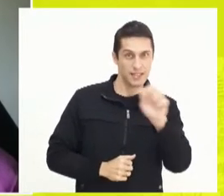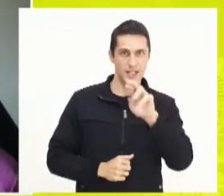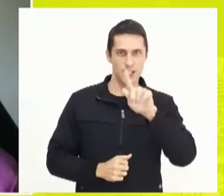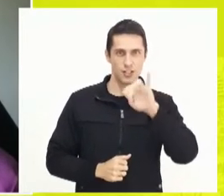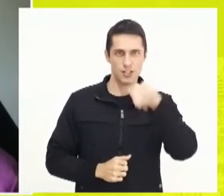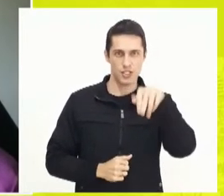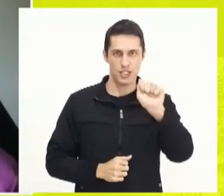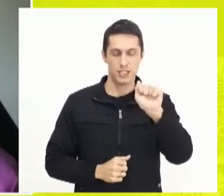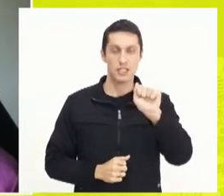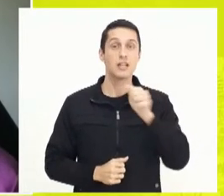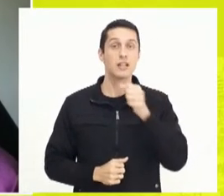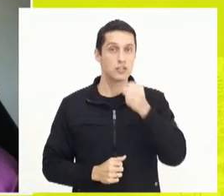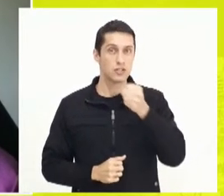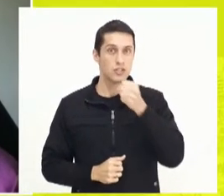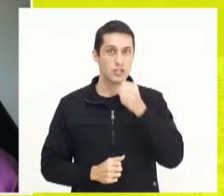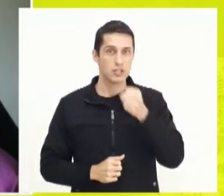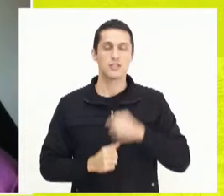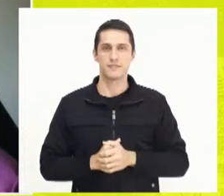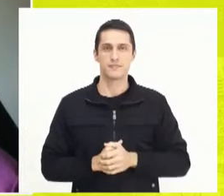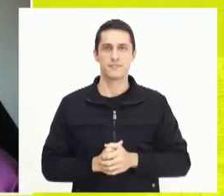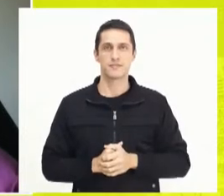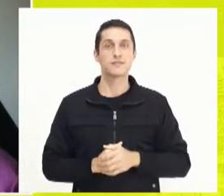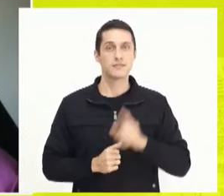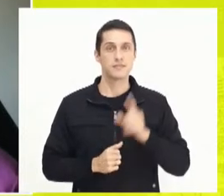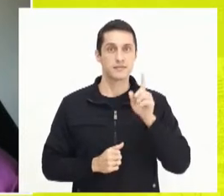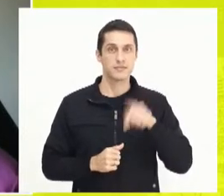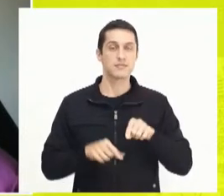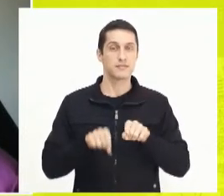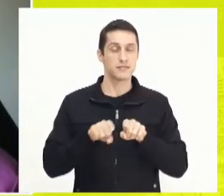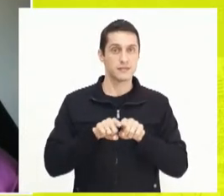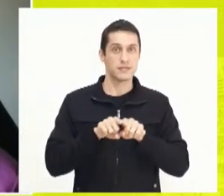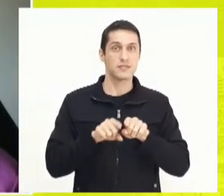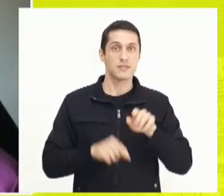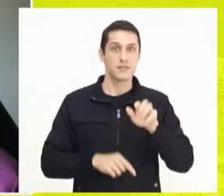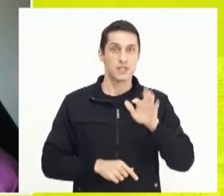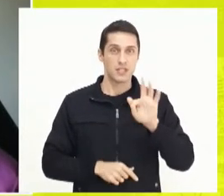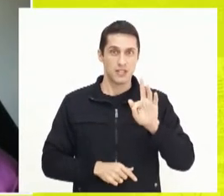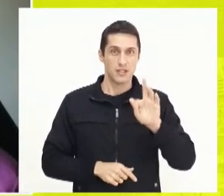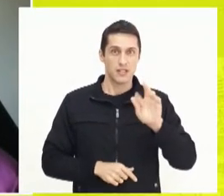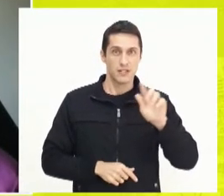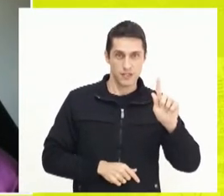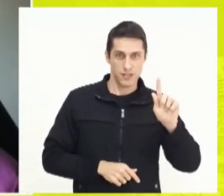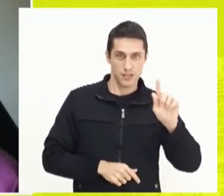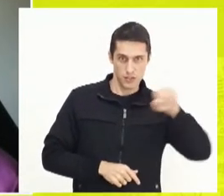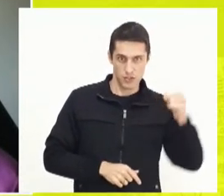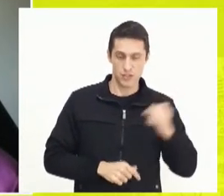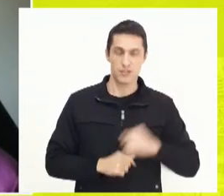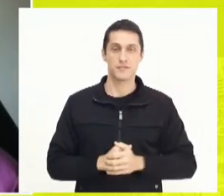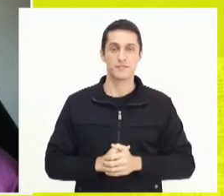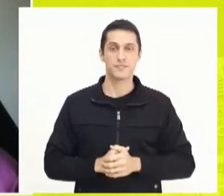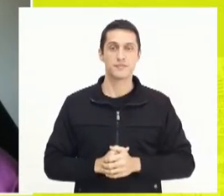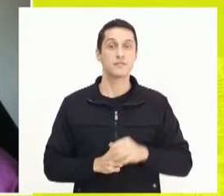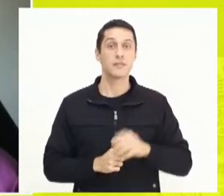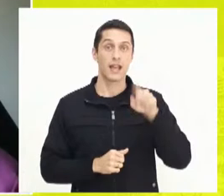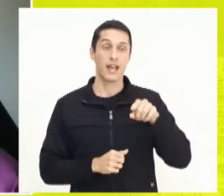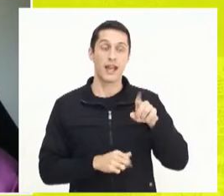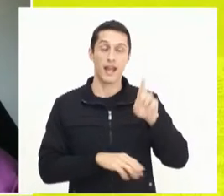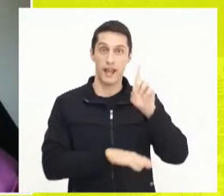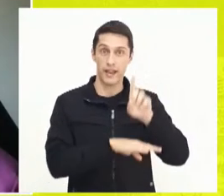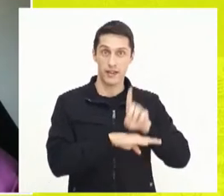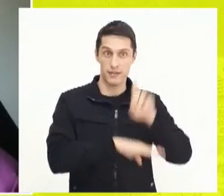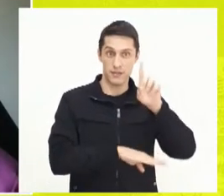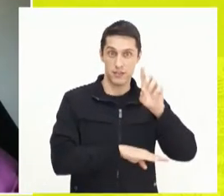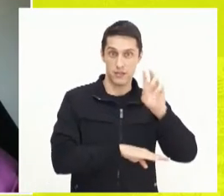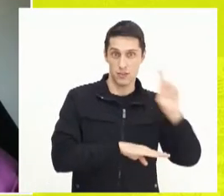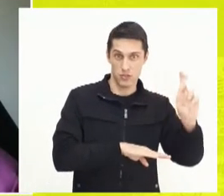team professor regina the journalist and she is a doctor